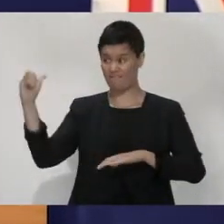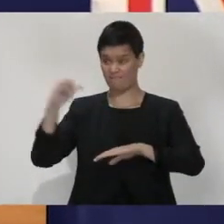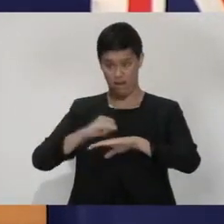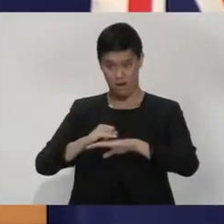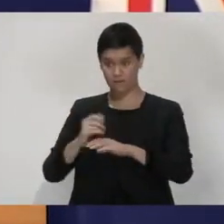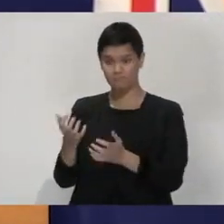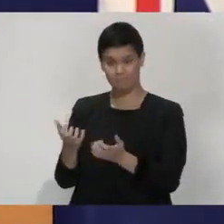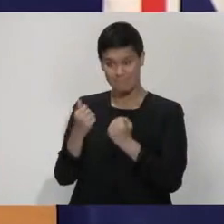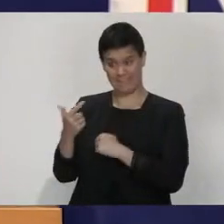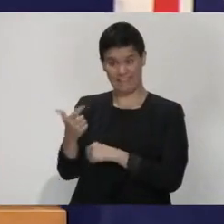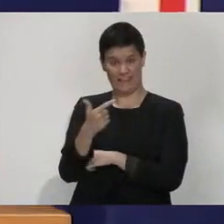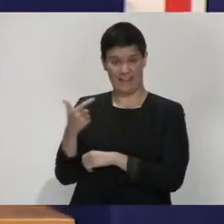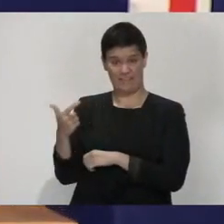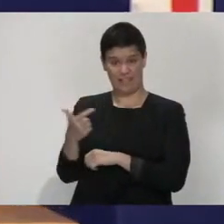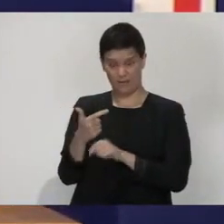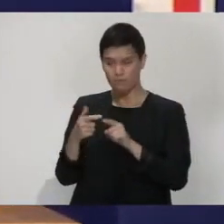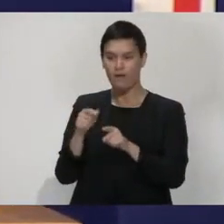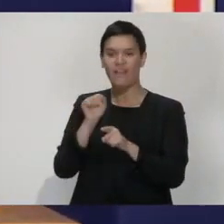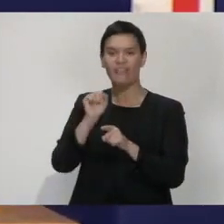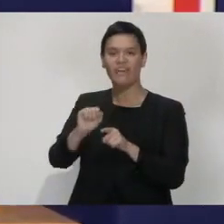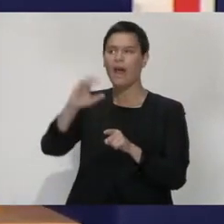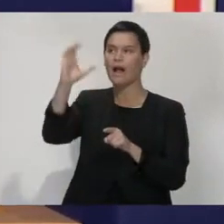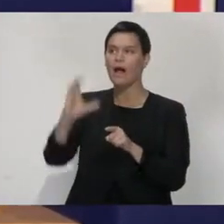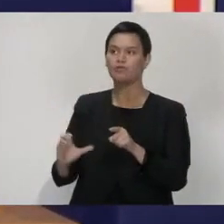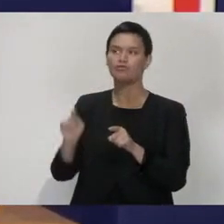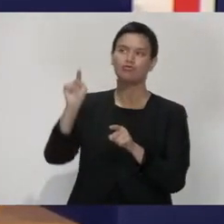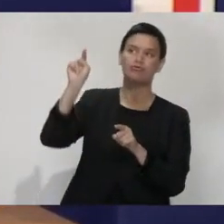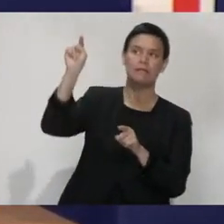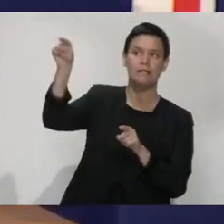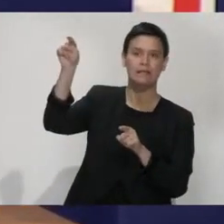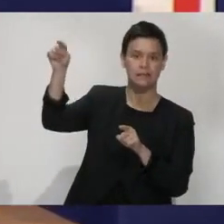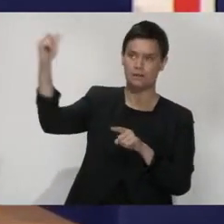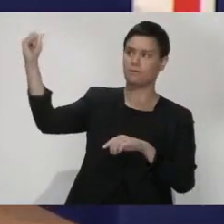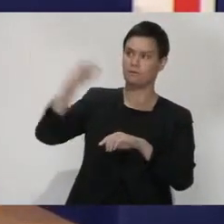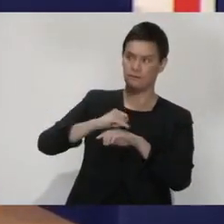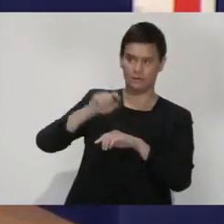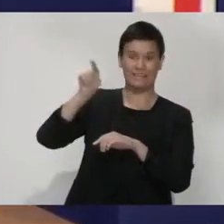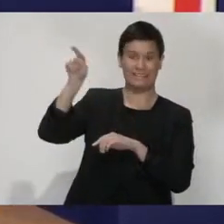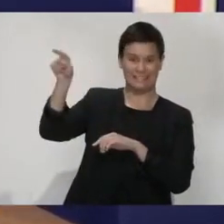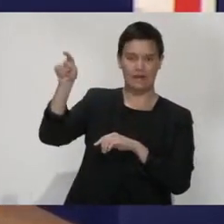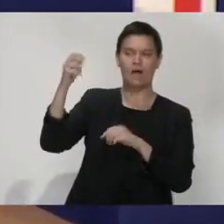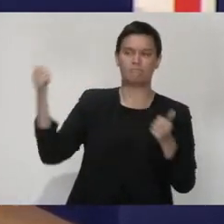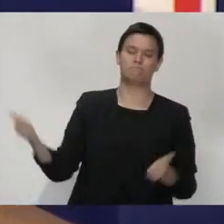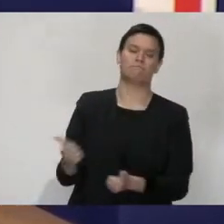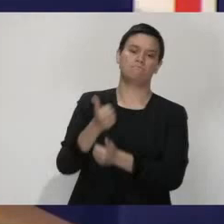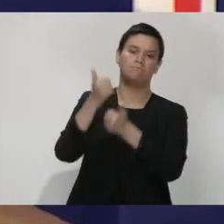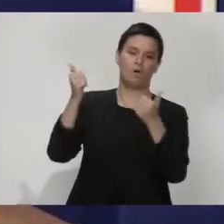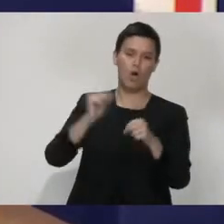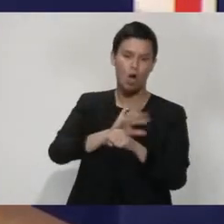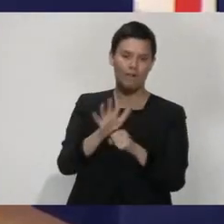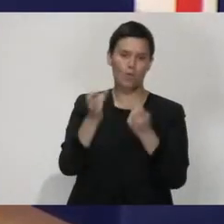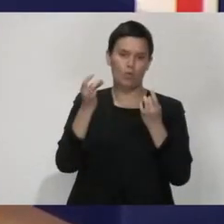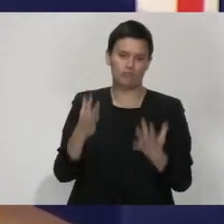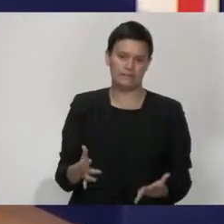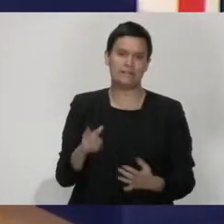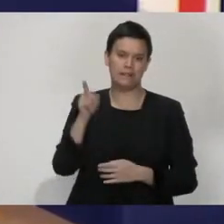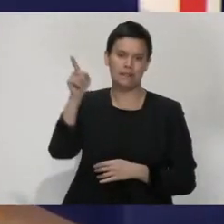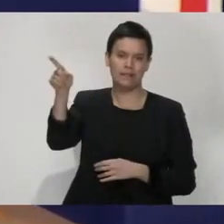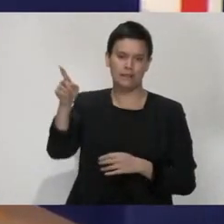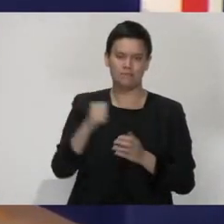with a high incidence of COVID. So it's highly likely that they've been an undetected case before they got on the plane. So do